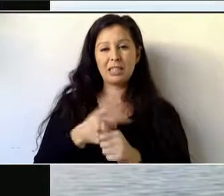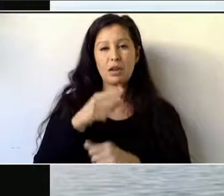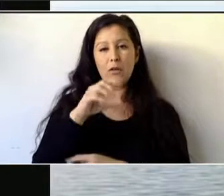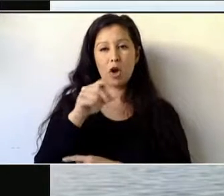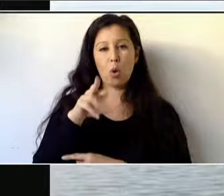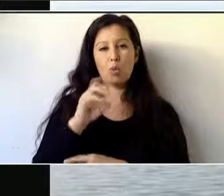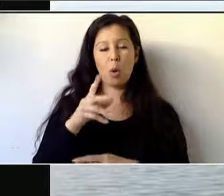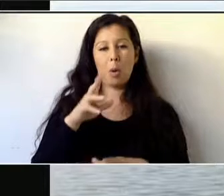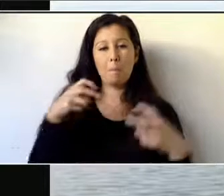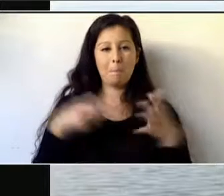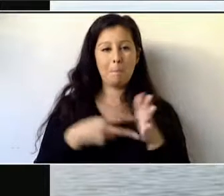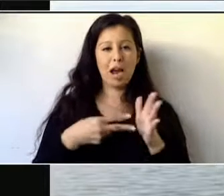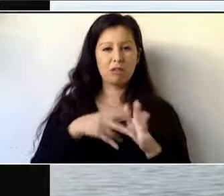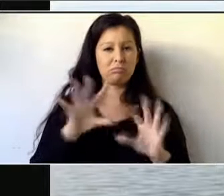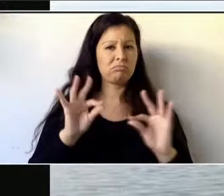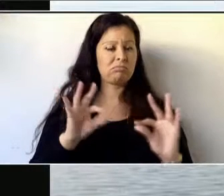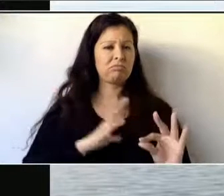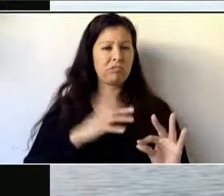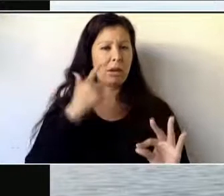And that was chill.